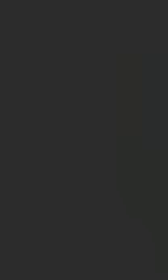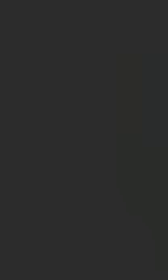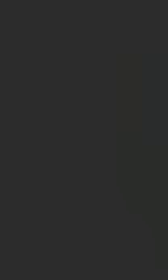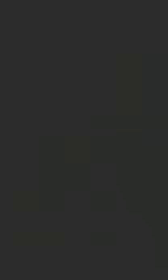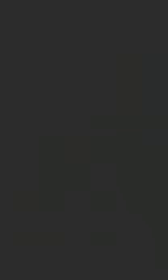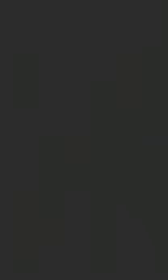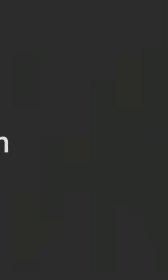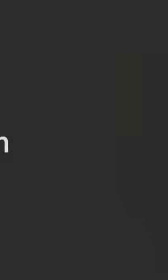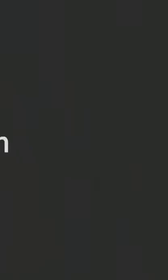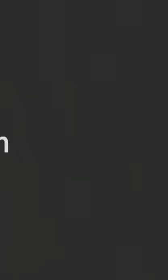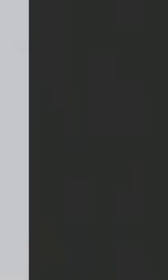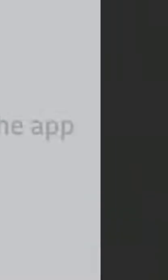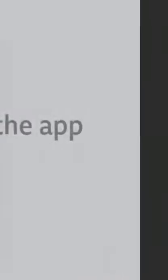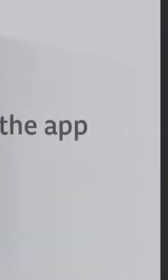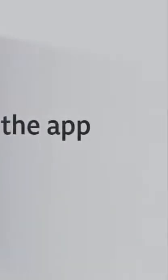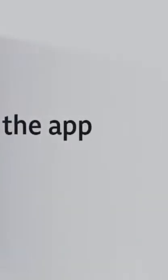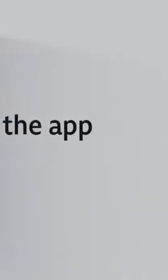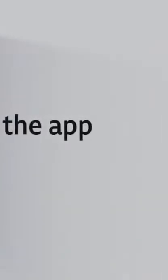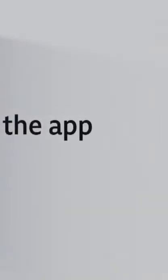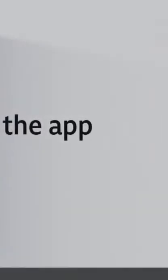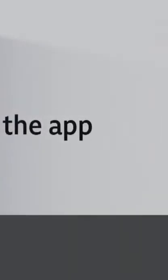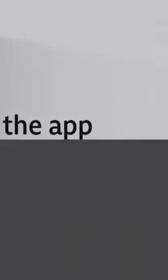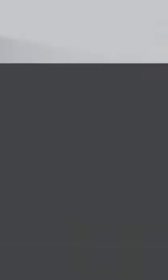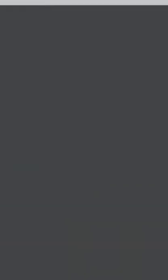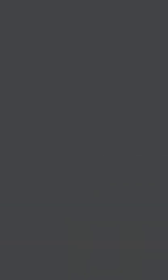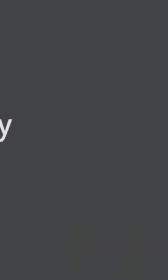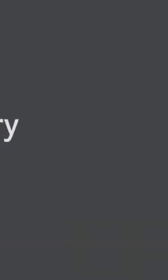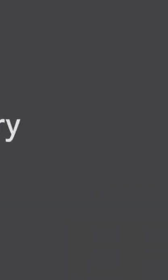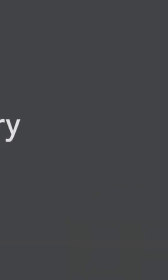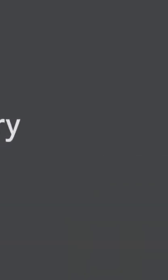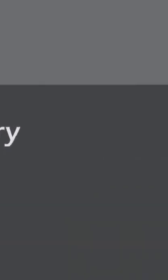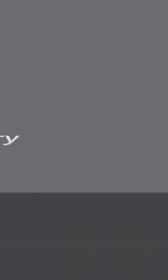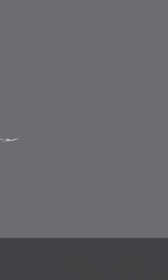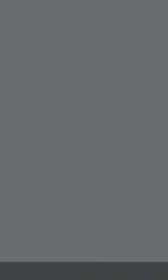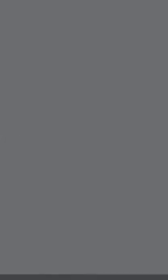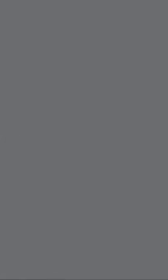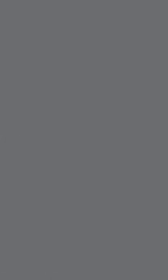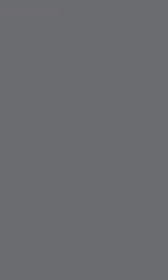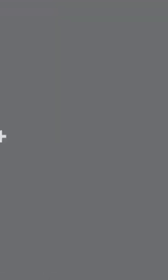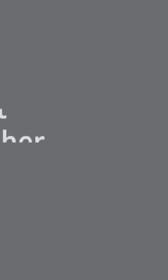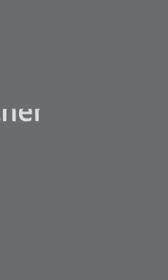See the headlines as they happen and watch BBC News live in the app and get the full story with